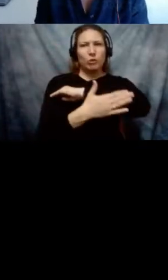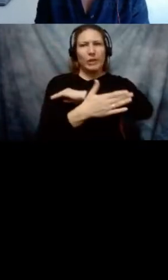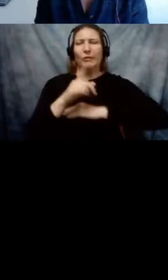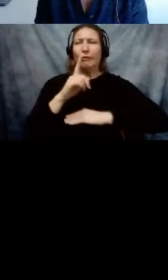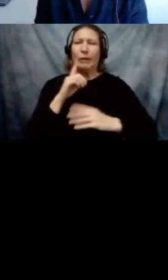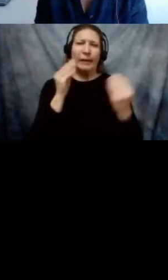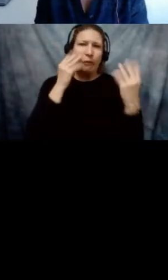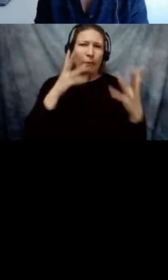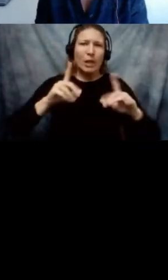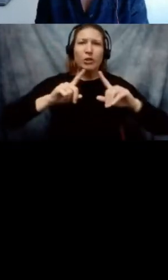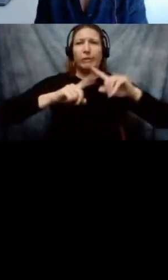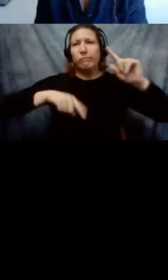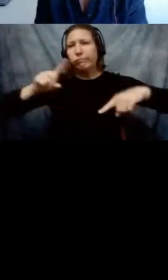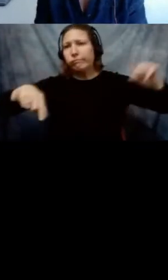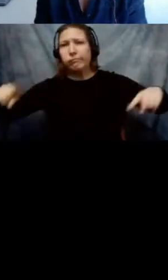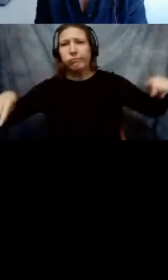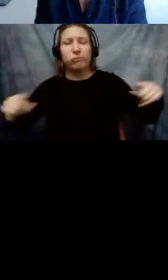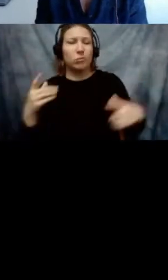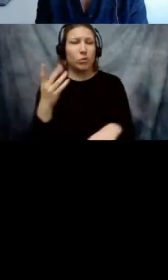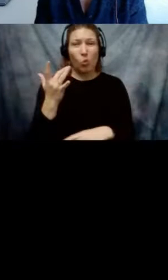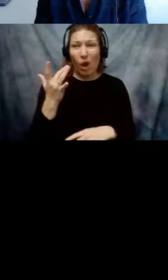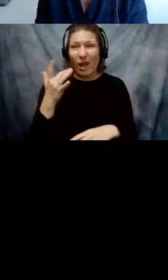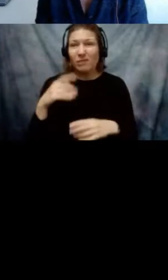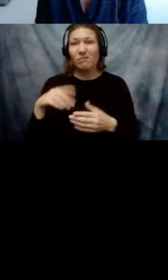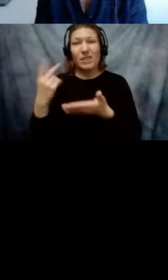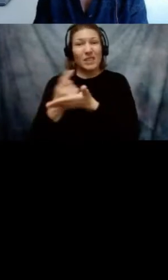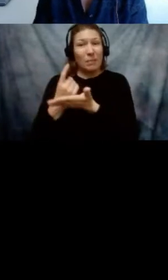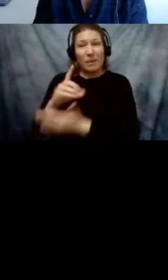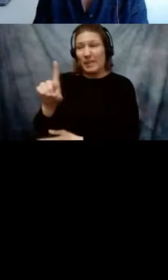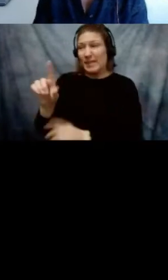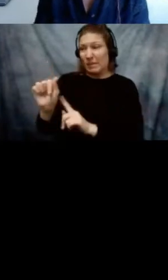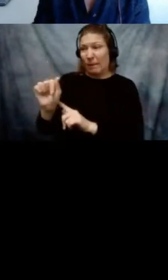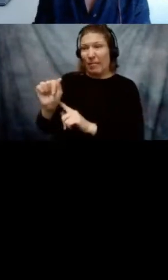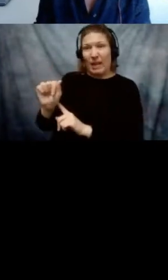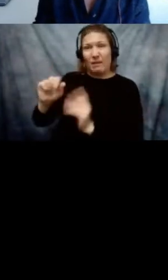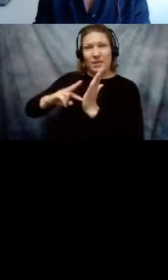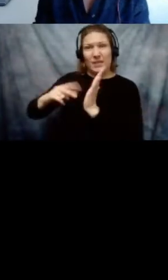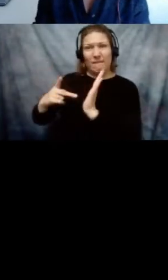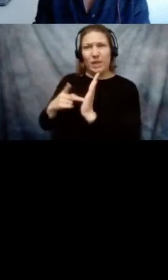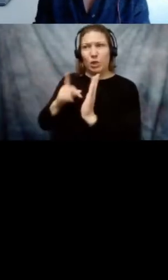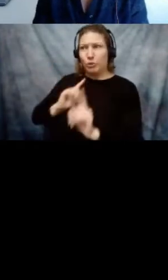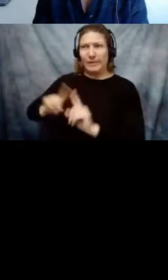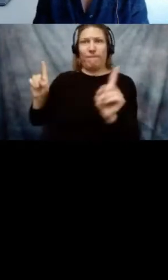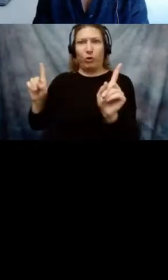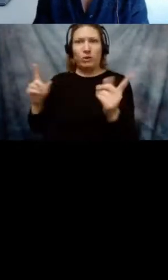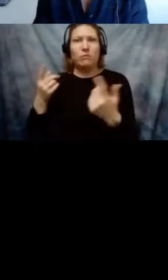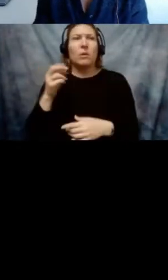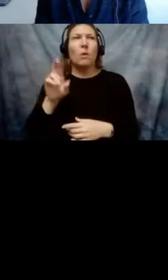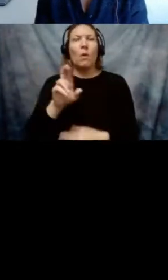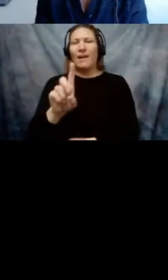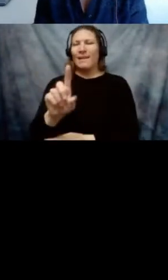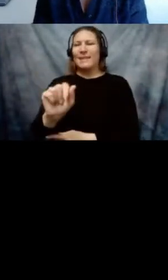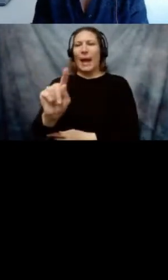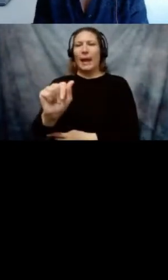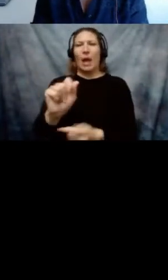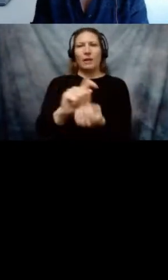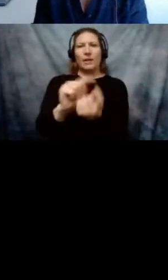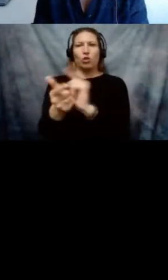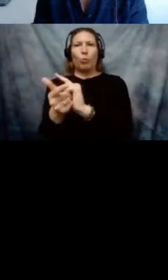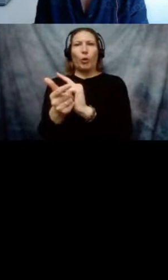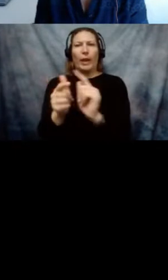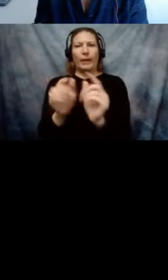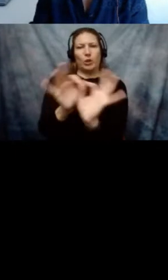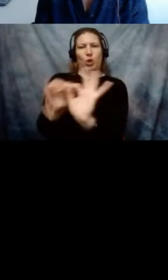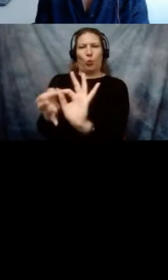of disability used or the way that the data is collected or interpreted. So that's why I tend to stick to the broad range of statistics